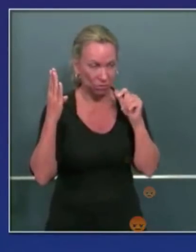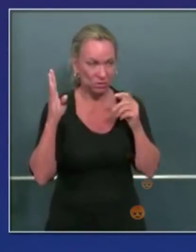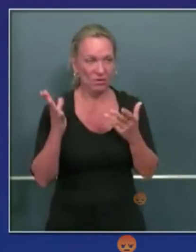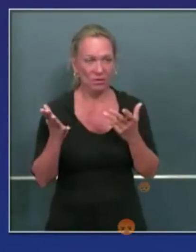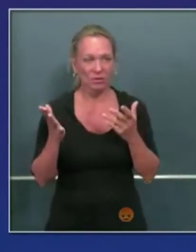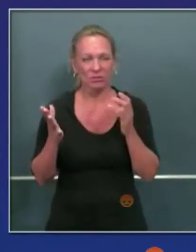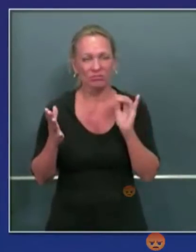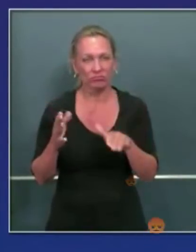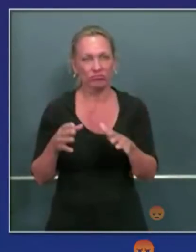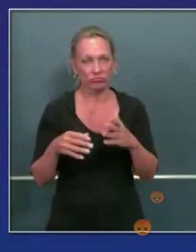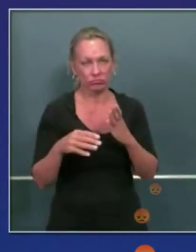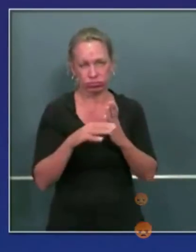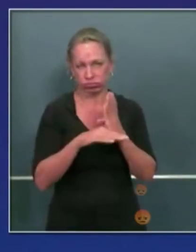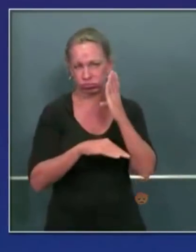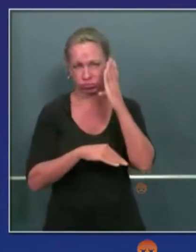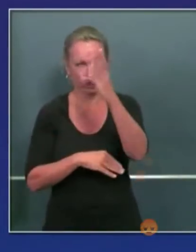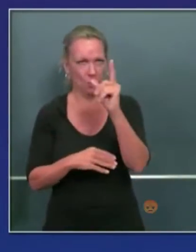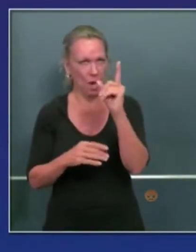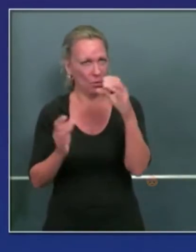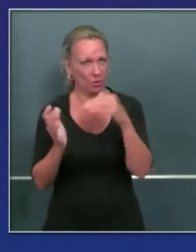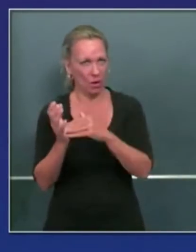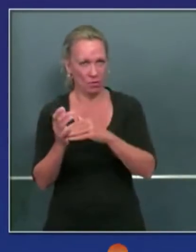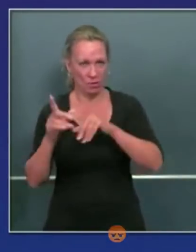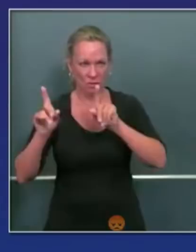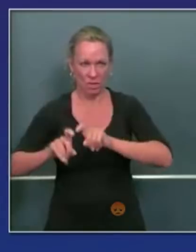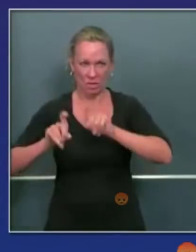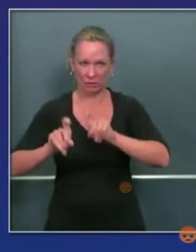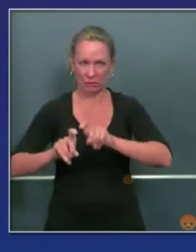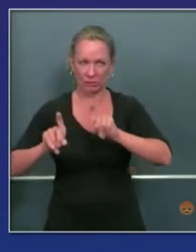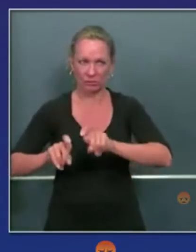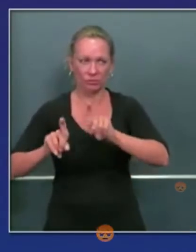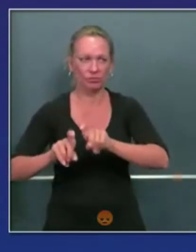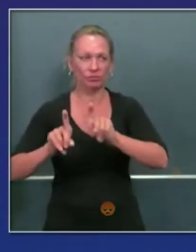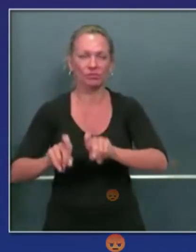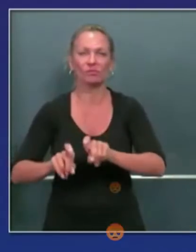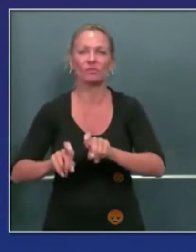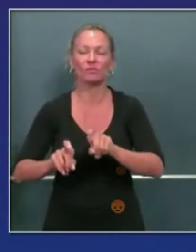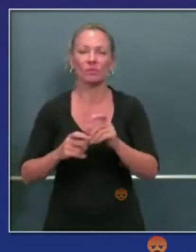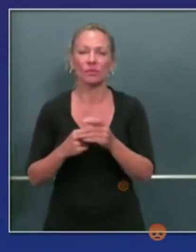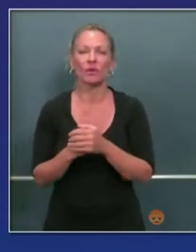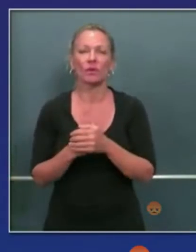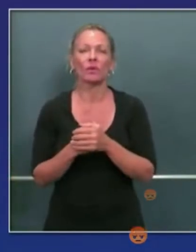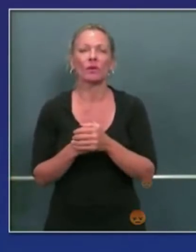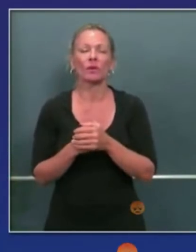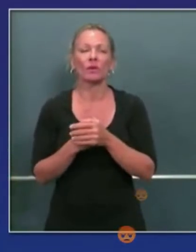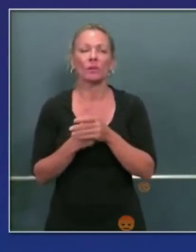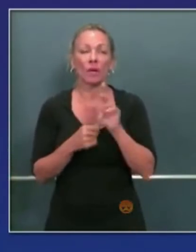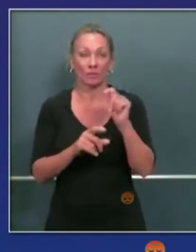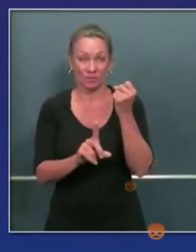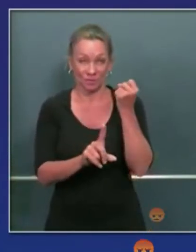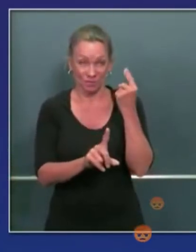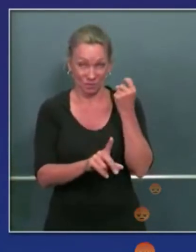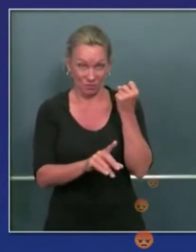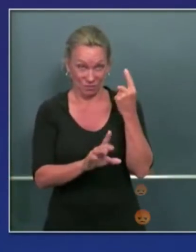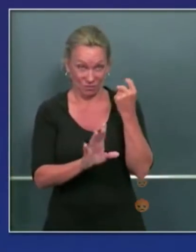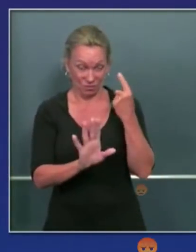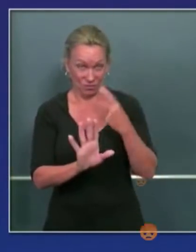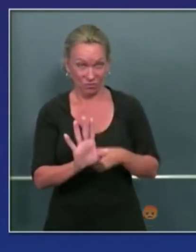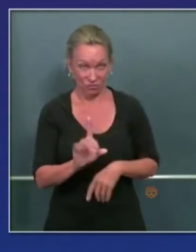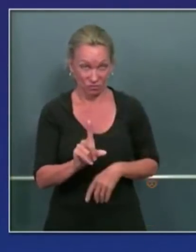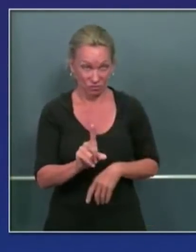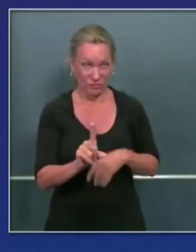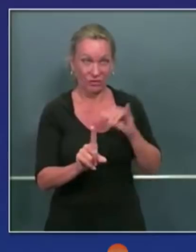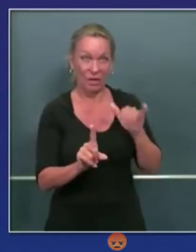ca mà xét nghiệm ra dương tính. Mà những cái vạch màu xanh đó cho thấy là cái số lượng xét